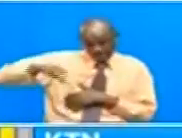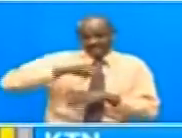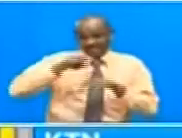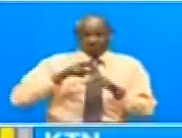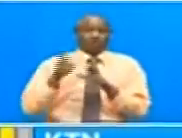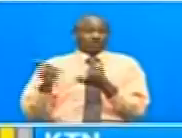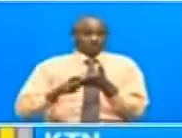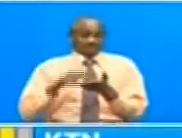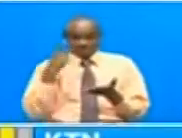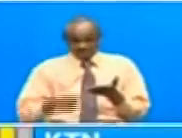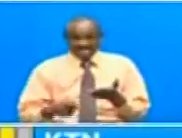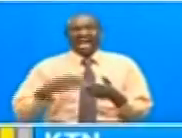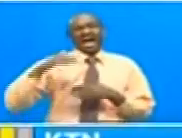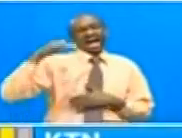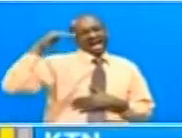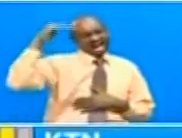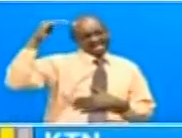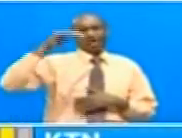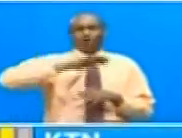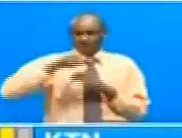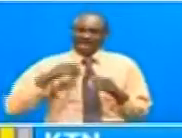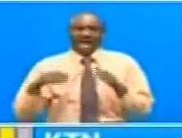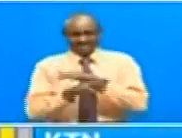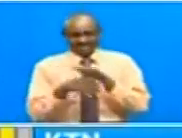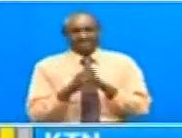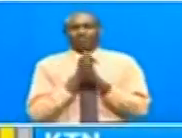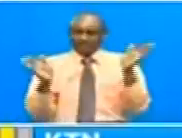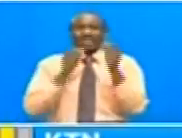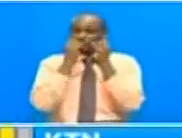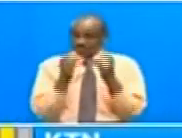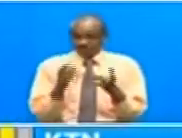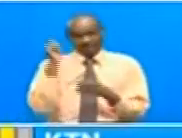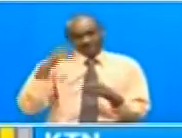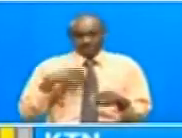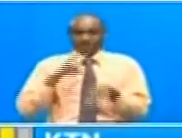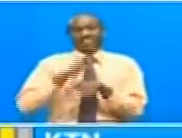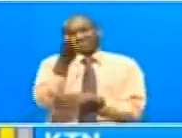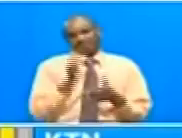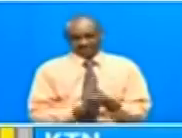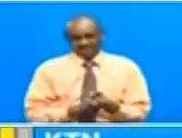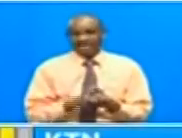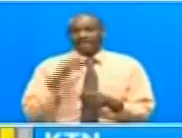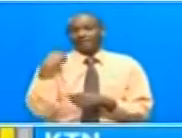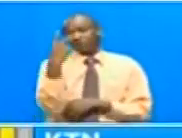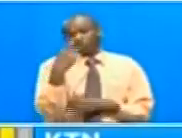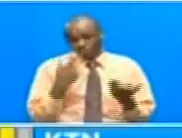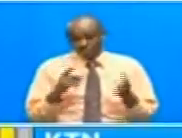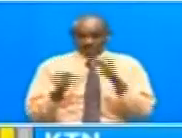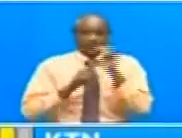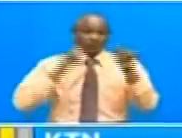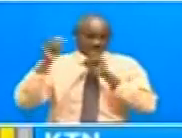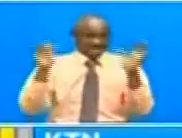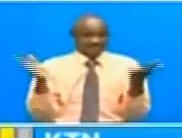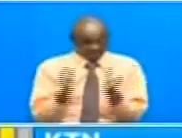Natural Resources ranked highest on the overall access to public information by Kenyans. This followed by the Ministry of Foreign